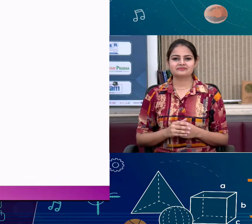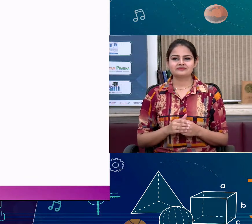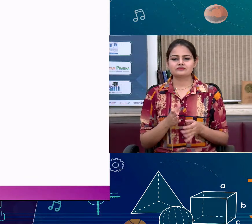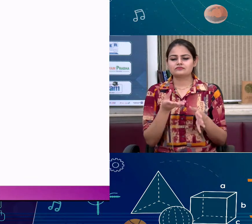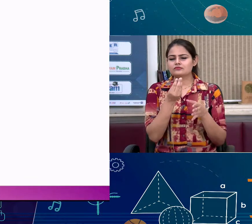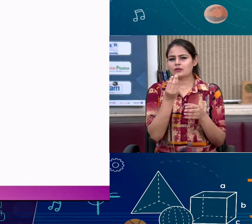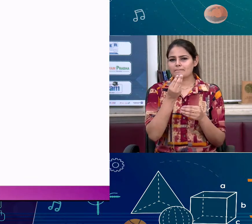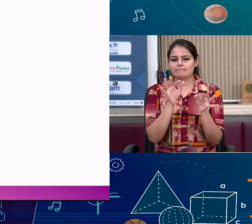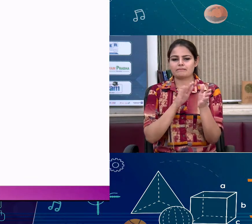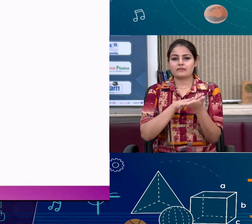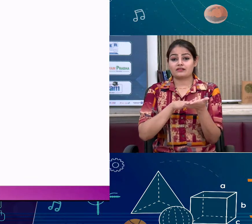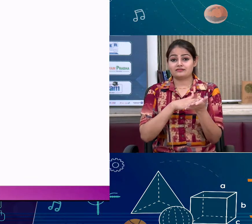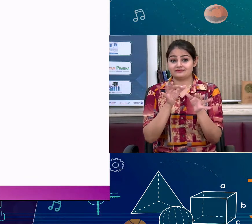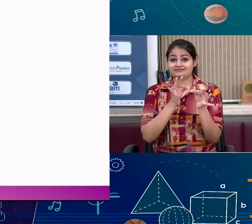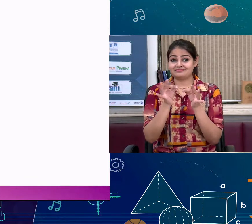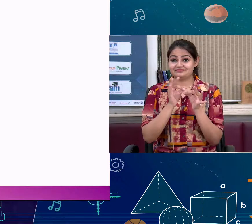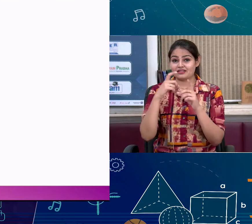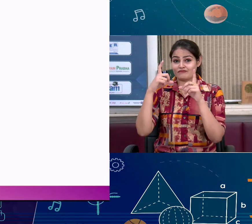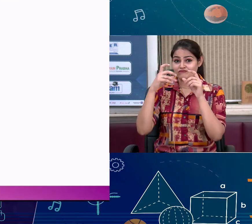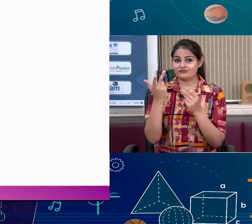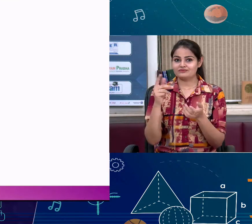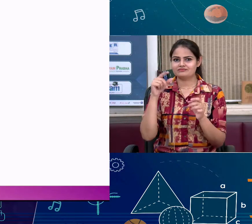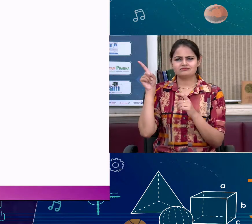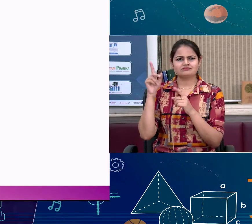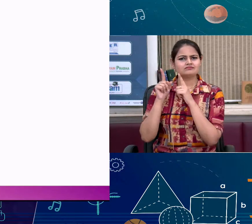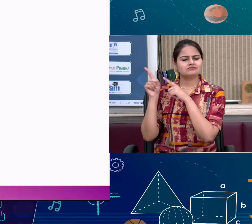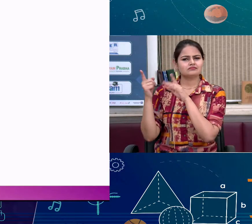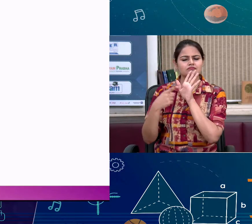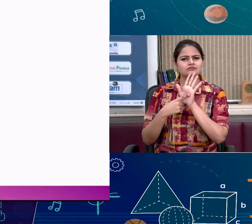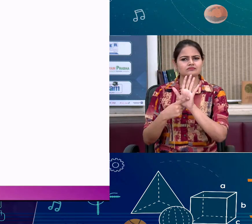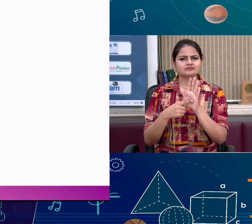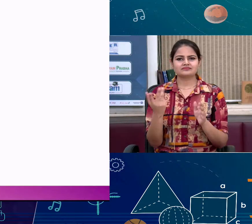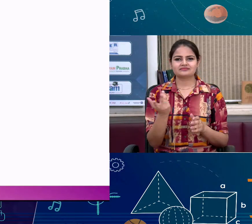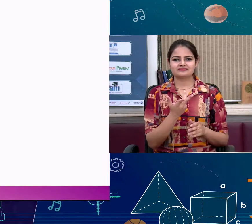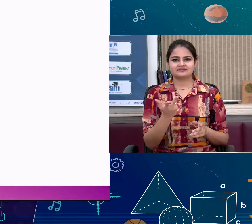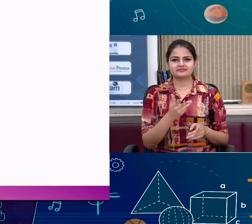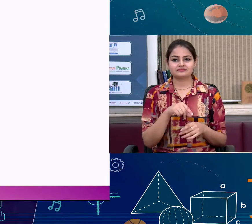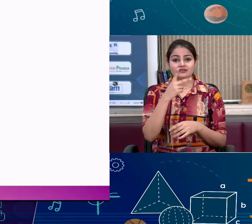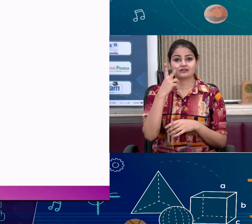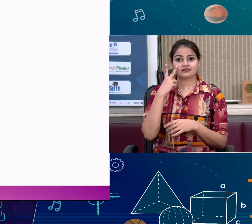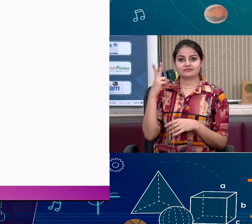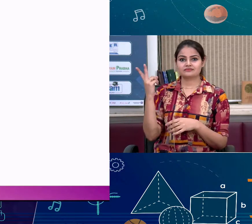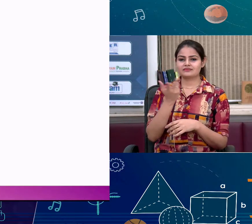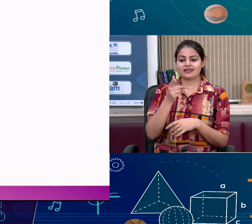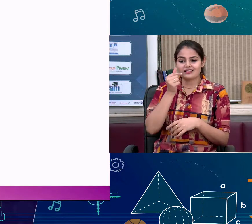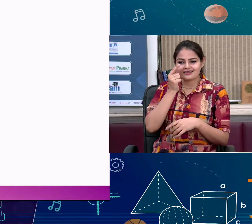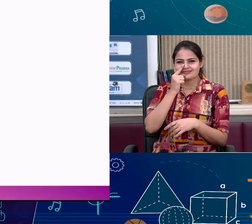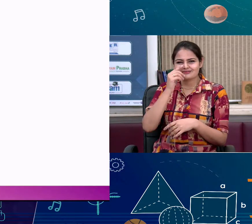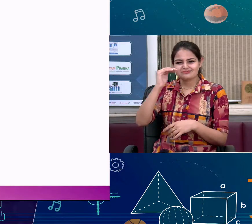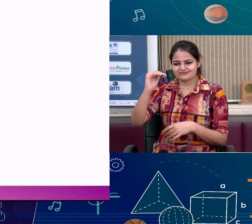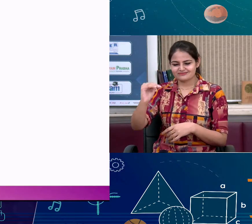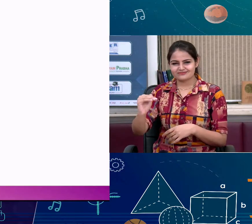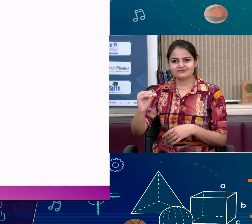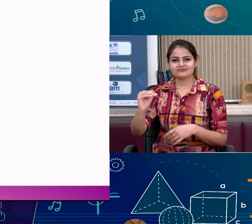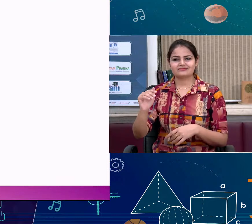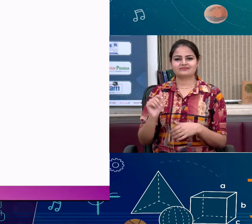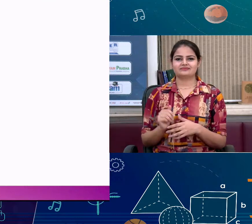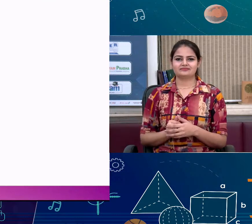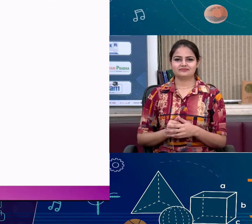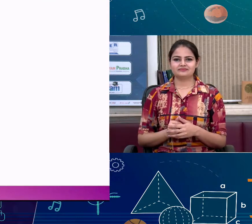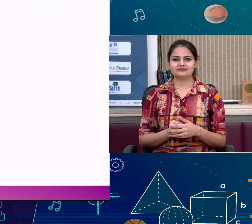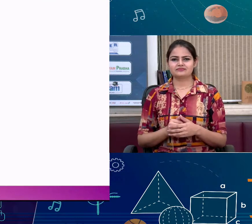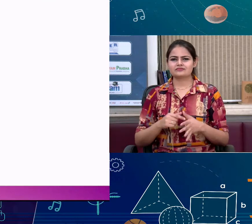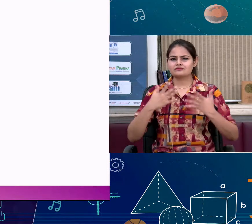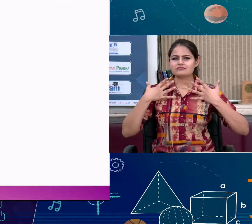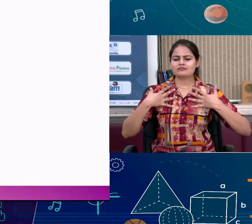explain the picture cue at the background. So we can see a little girl who is wearing a